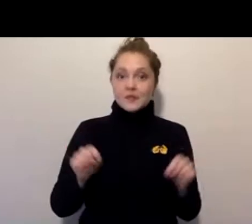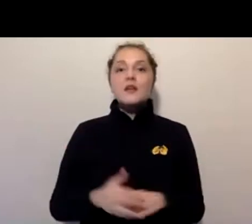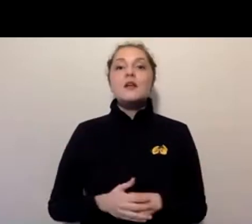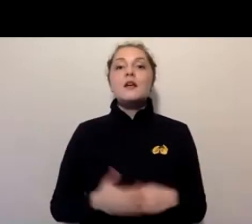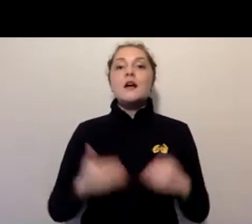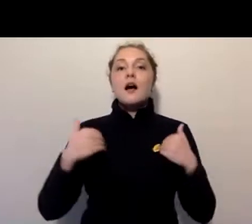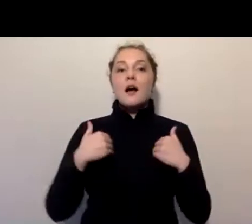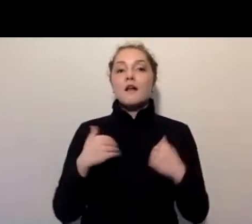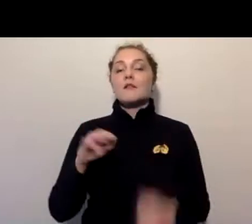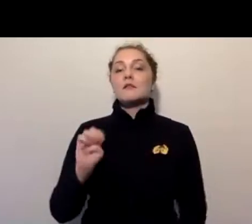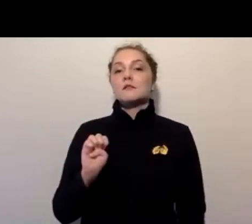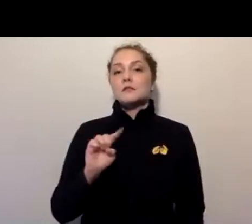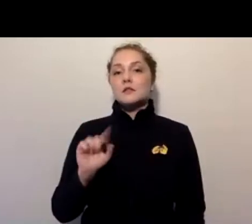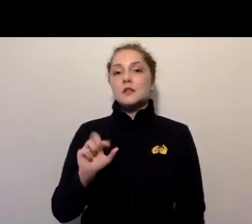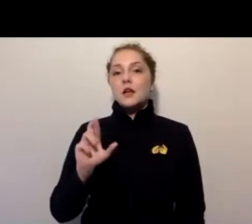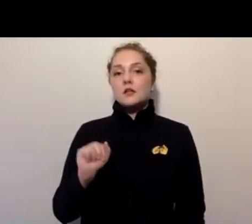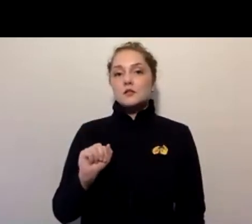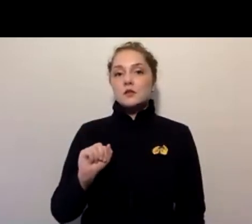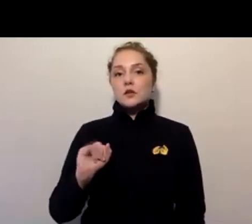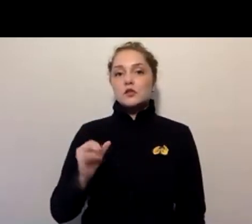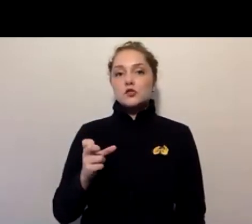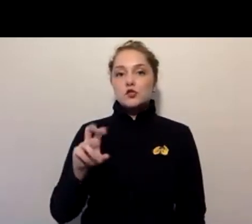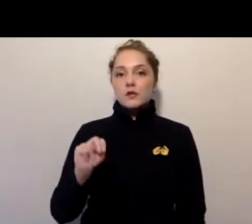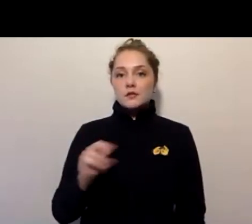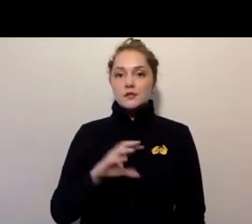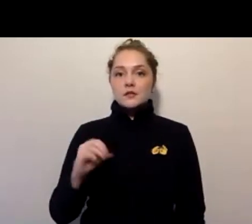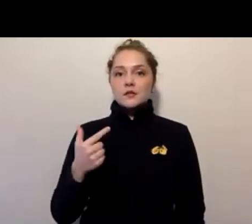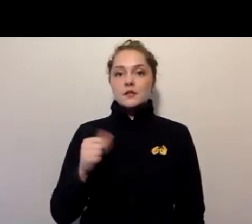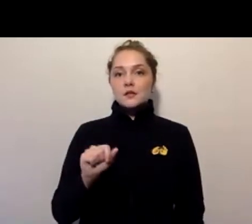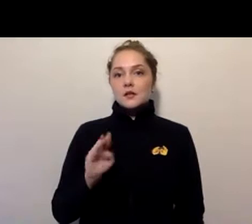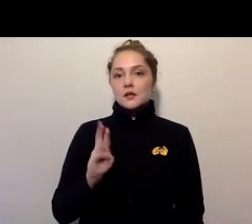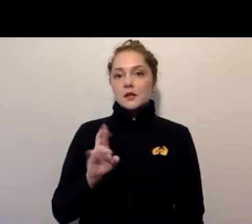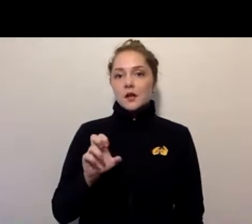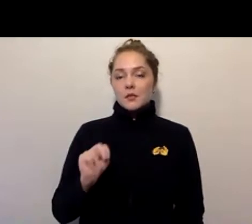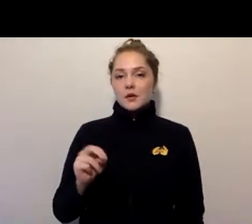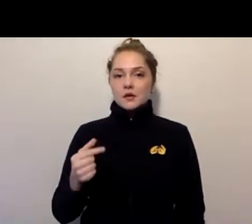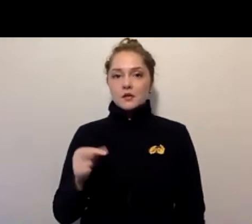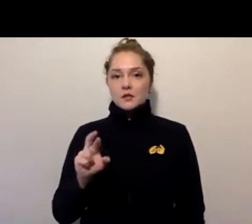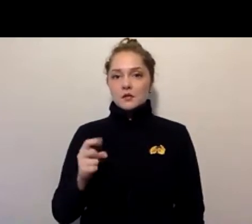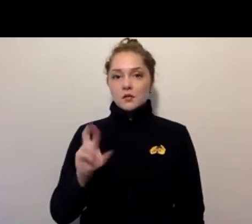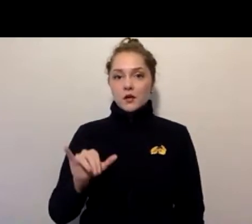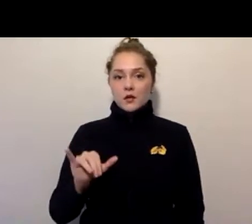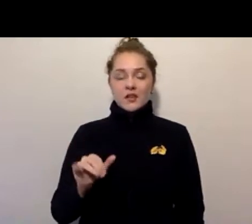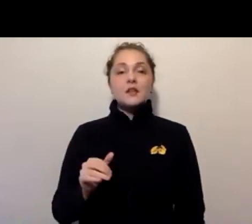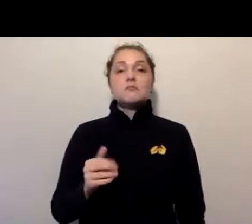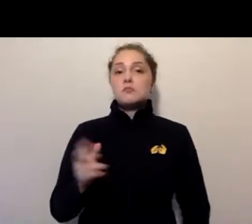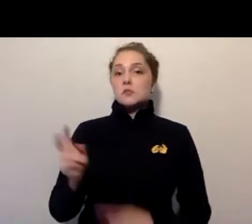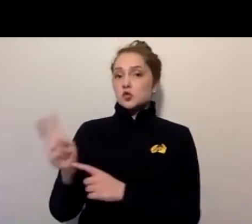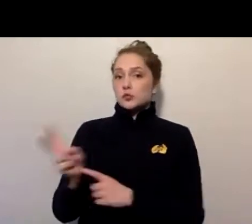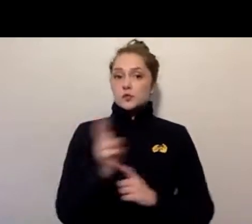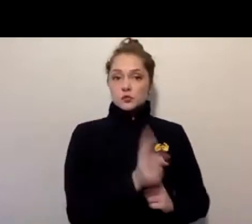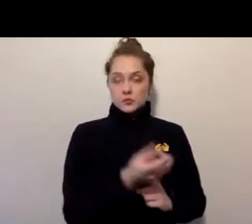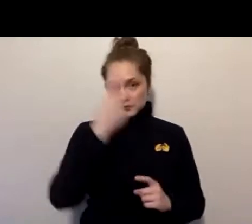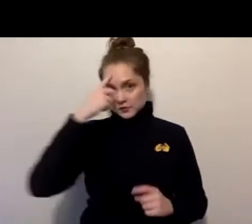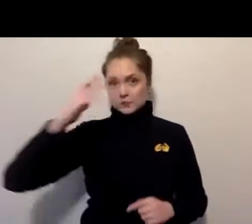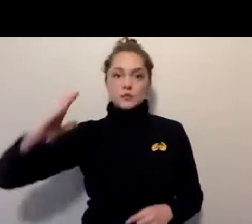Ezra Johnson and Gabriel Gregory. And each of you will have 2 minutes to introduce yourselves, including why you